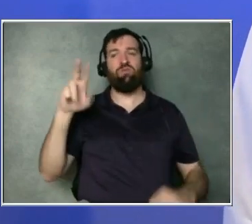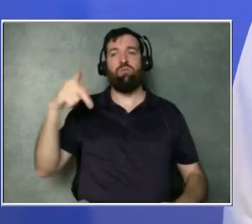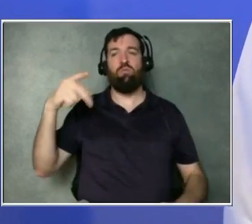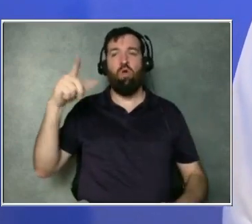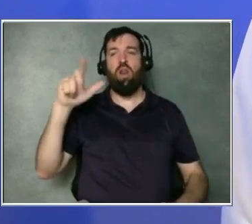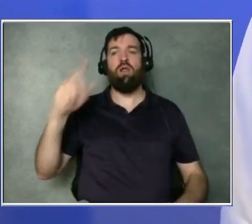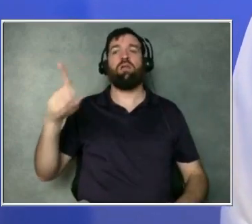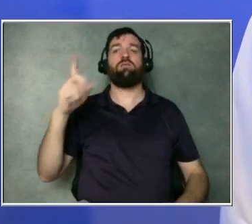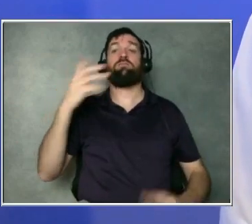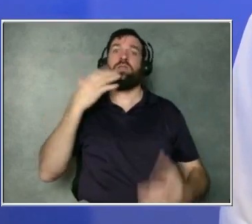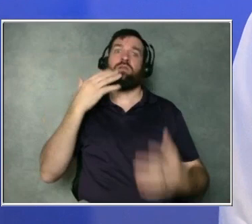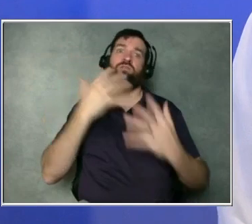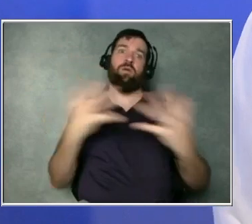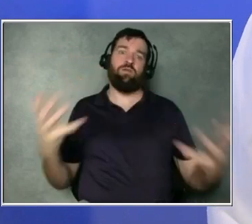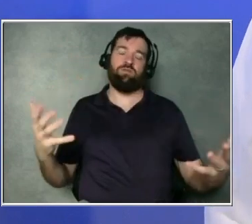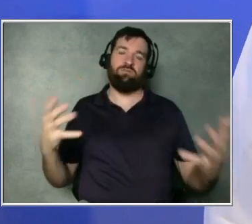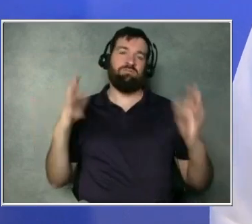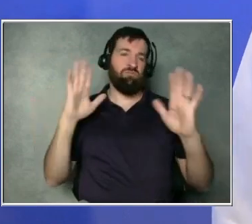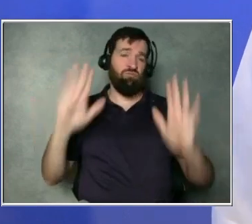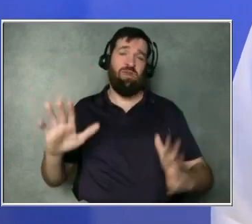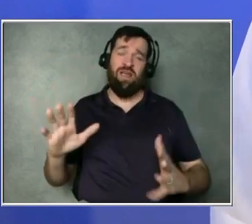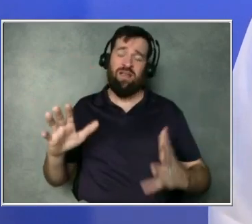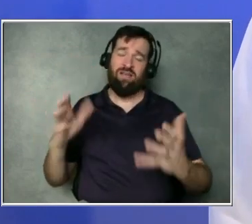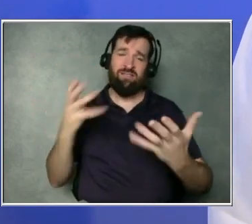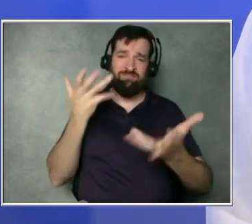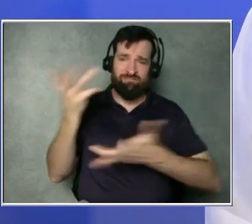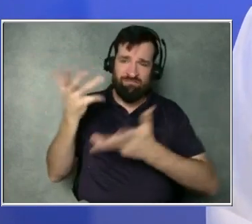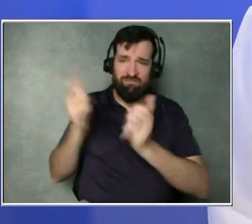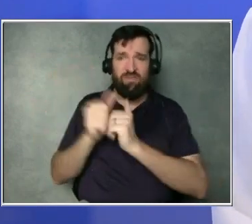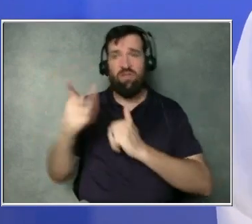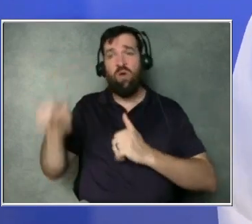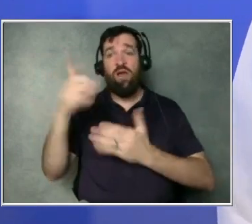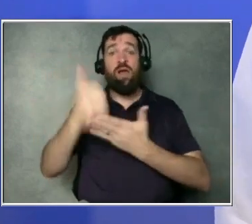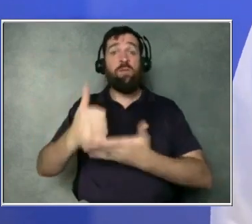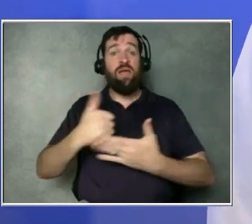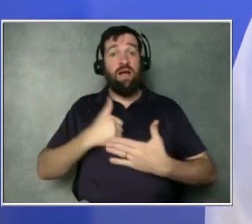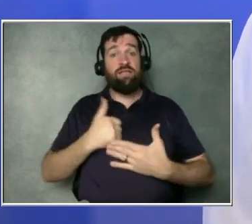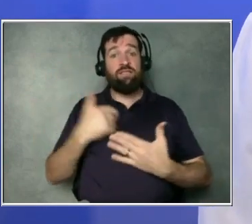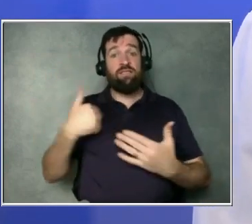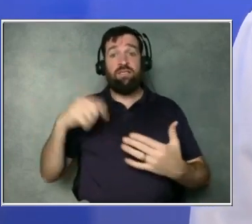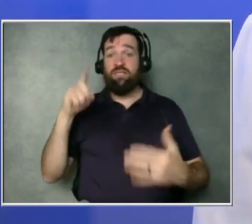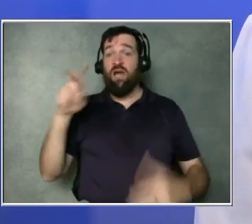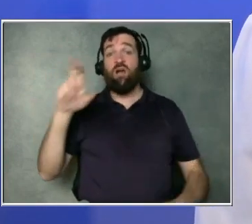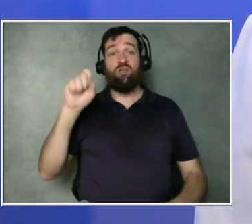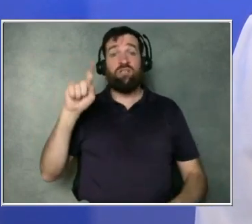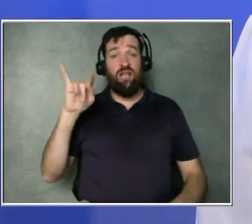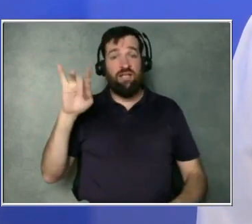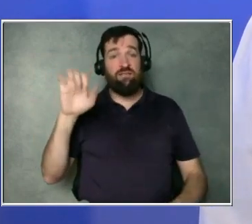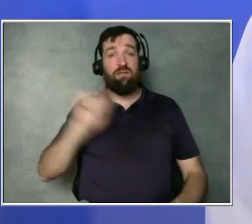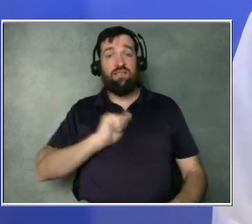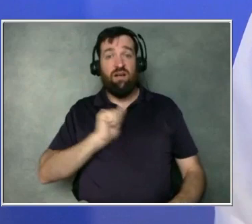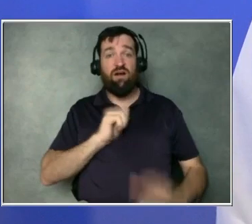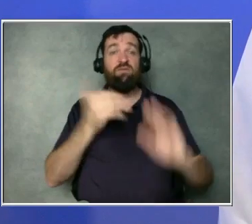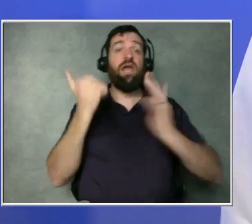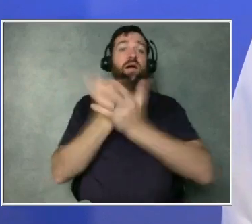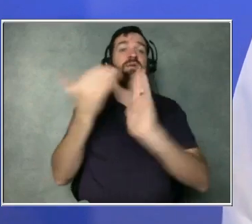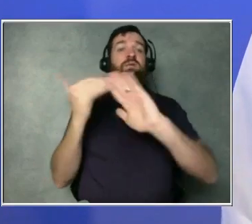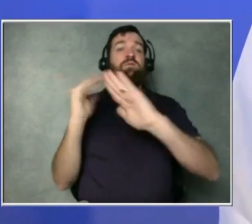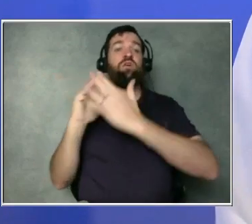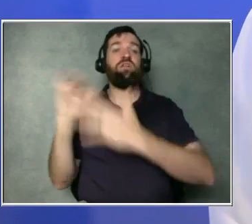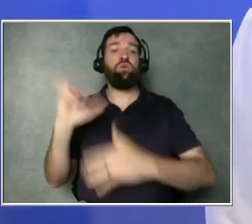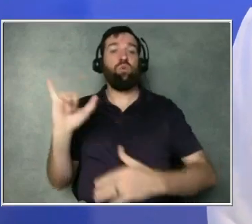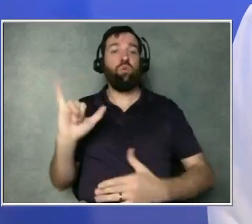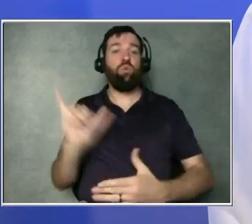been so great listening to you and helping us, Dr. Stites and myself, and helping our community as well. And I would just